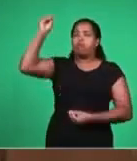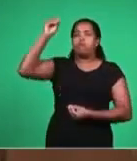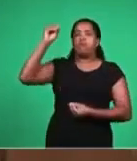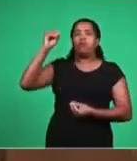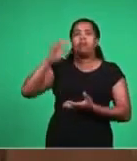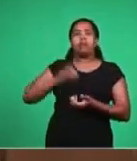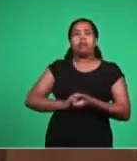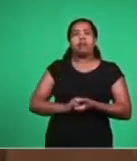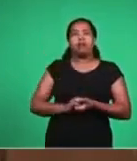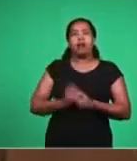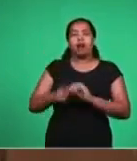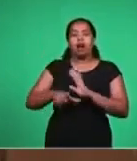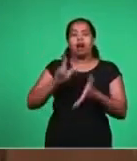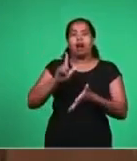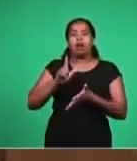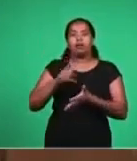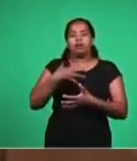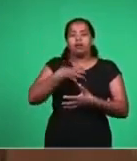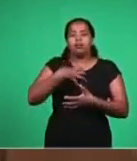And so